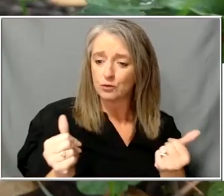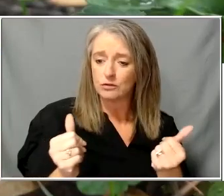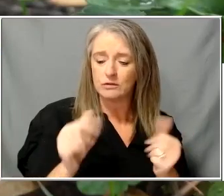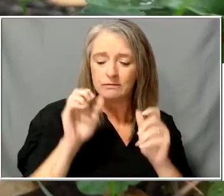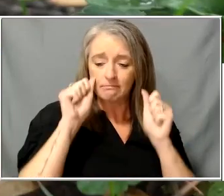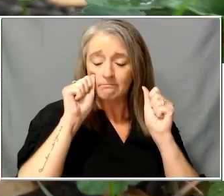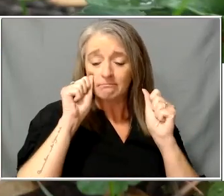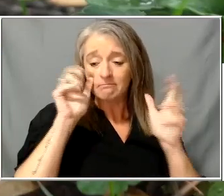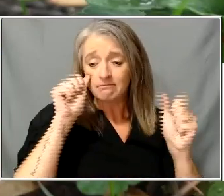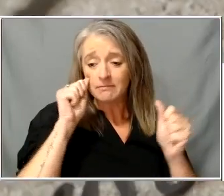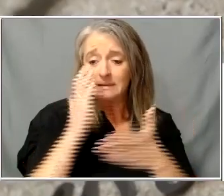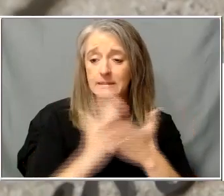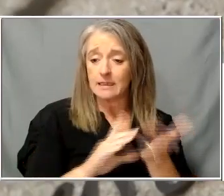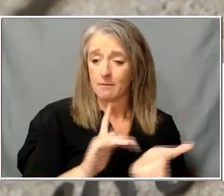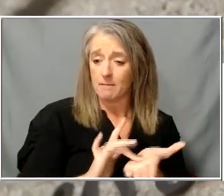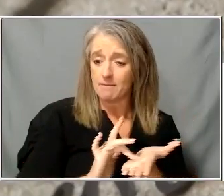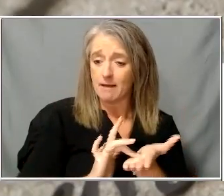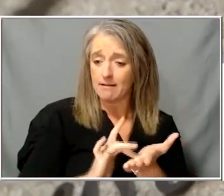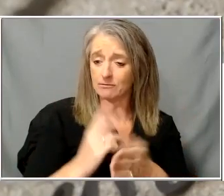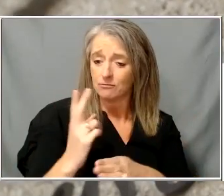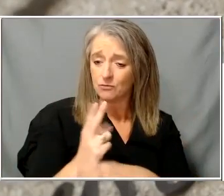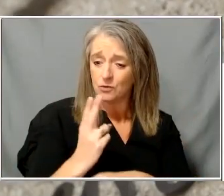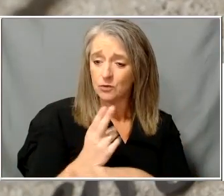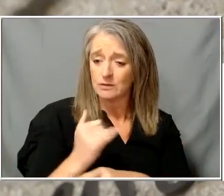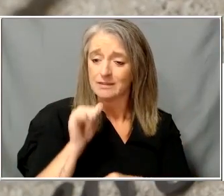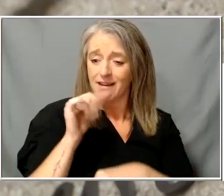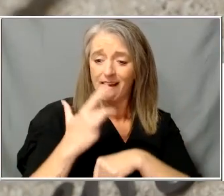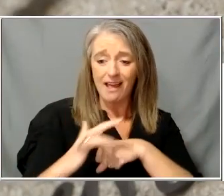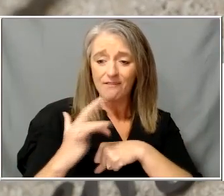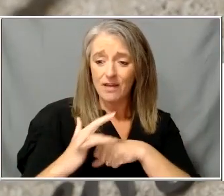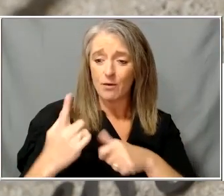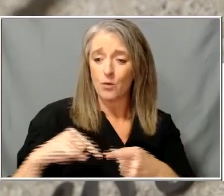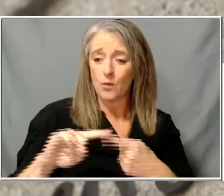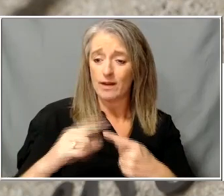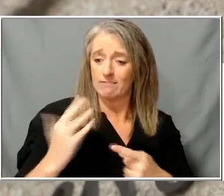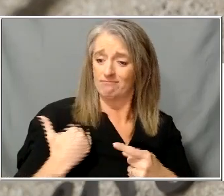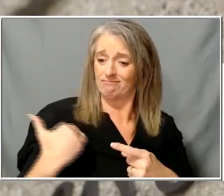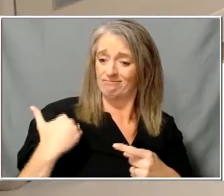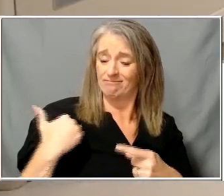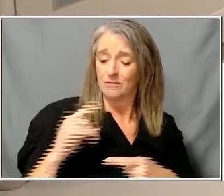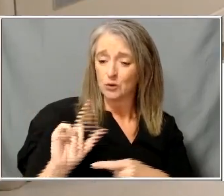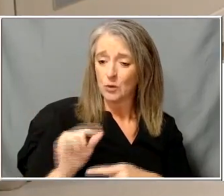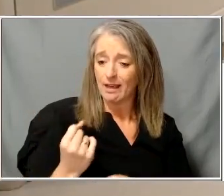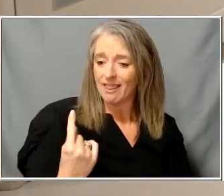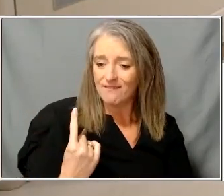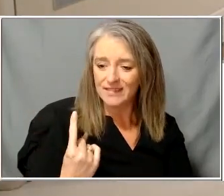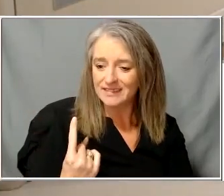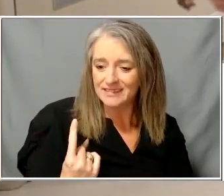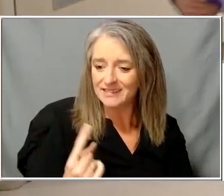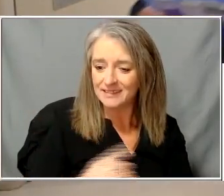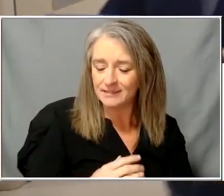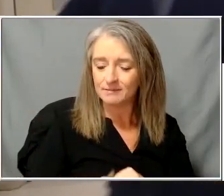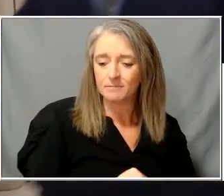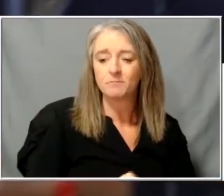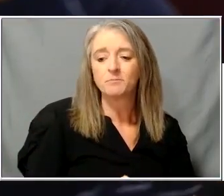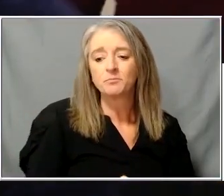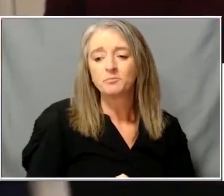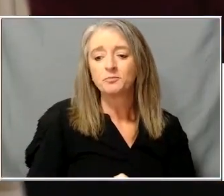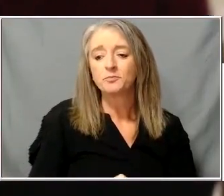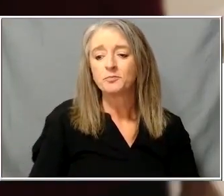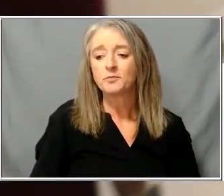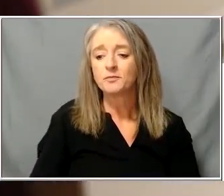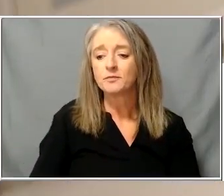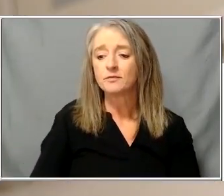some of the drugs that I'm taking now were not even available when I had breast cancer in 2011. Keep up, babe. At the advice of her doctor at